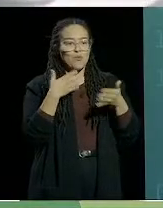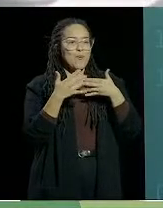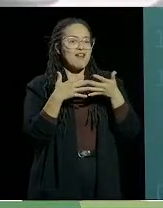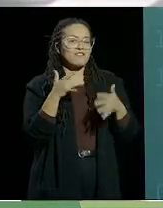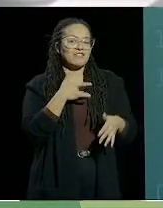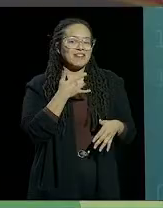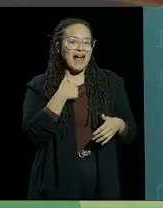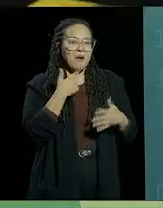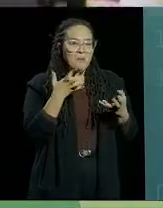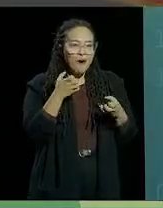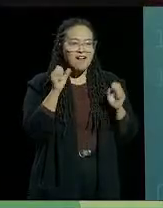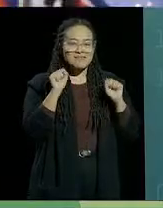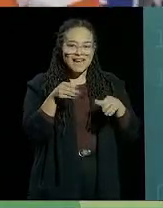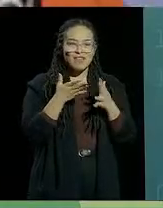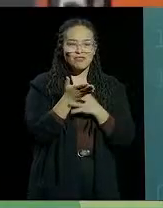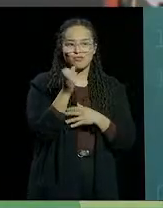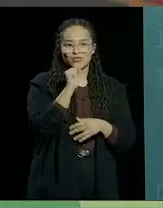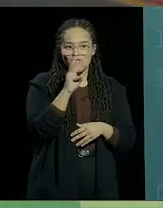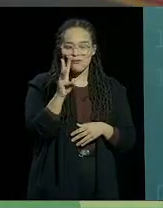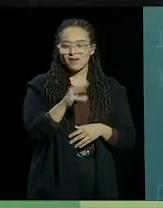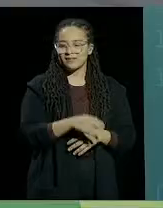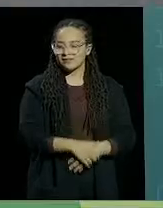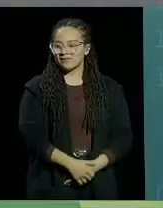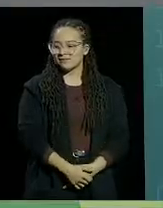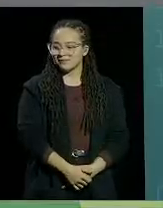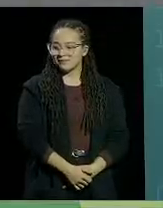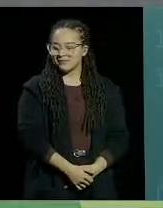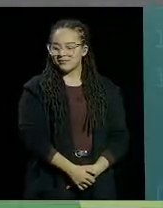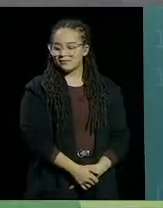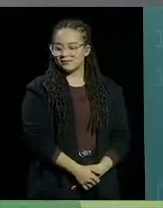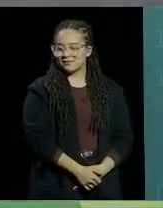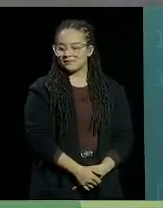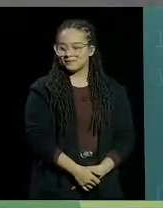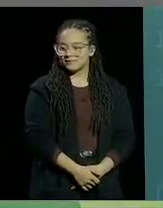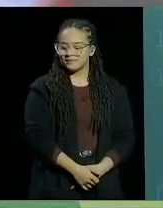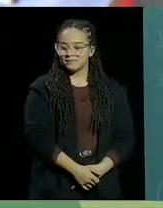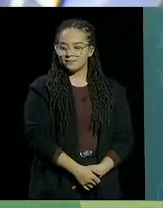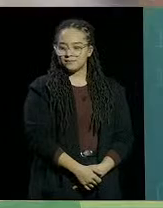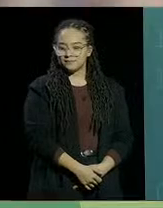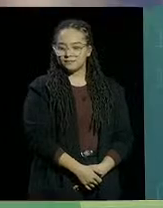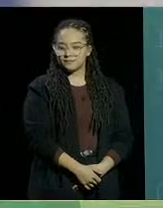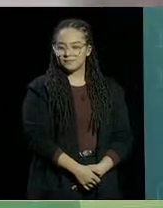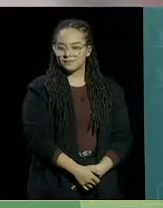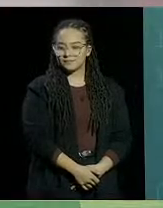through software. Finished second. Robert Wickens in the number 33. And they've won their category as